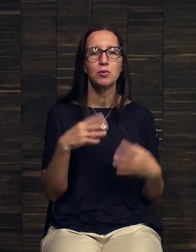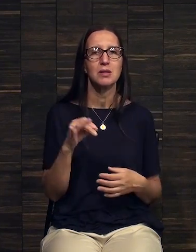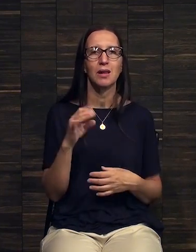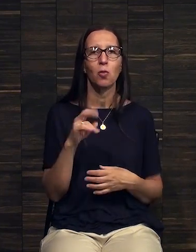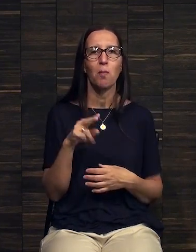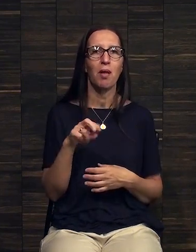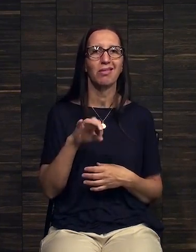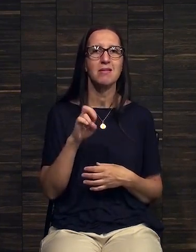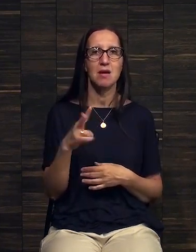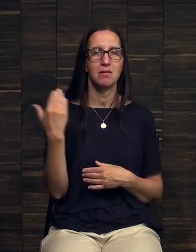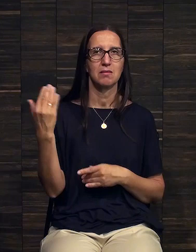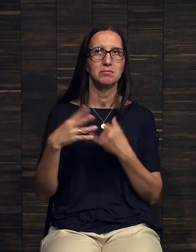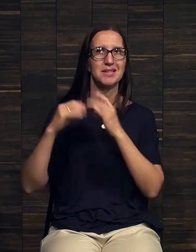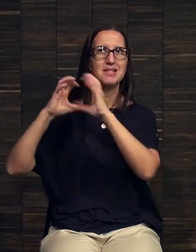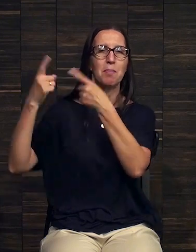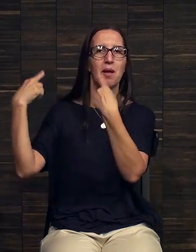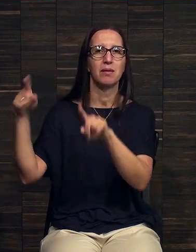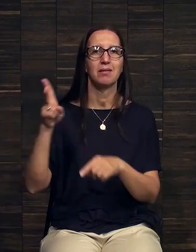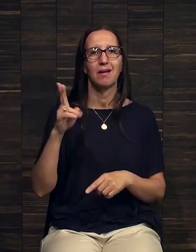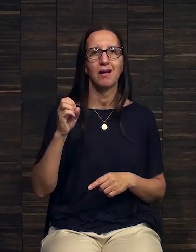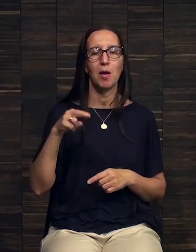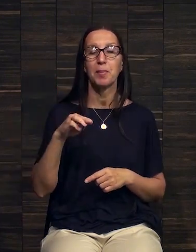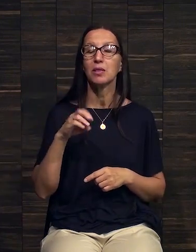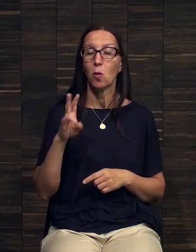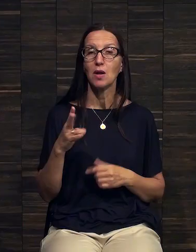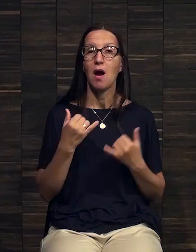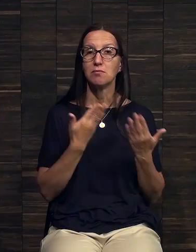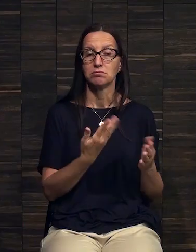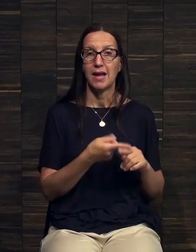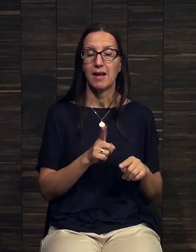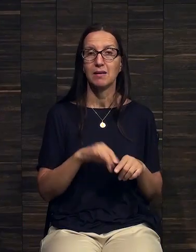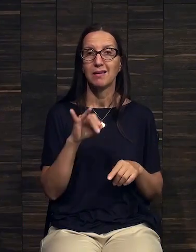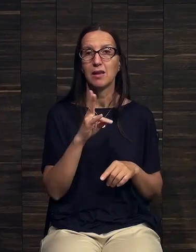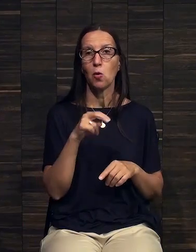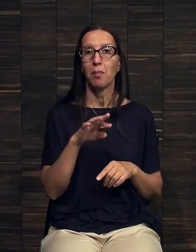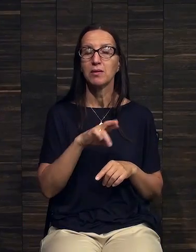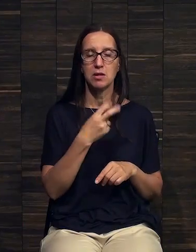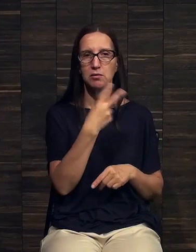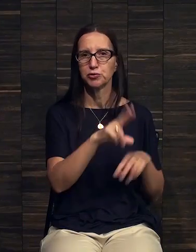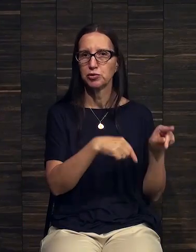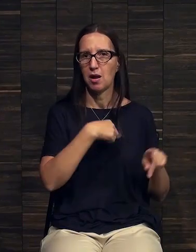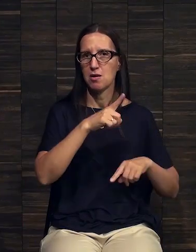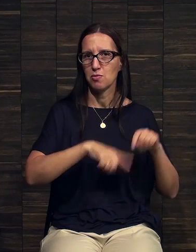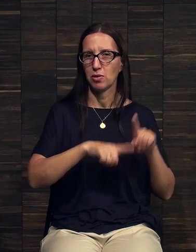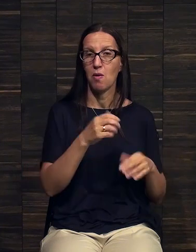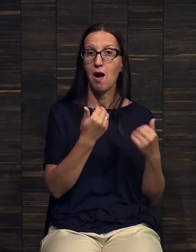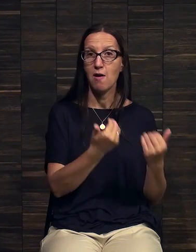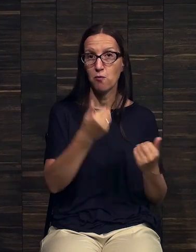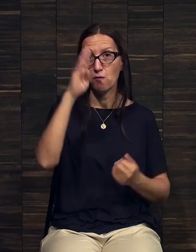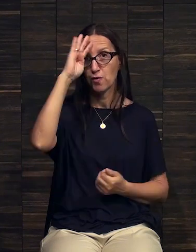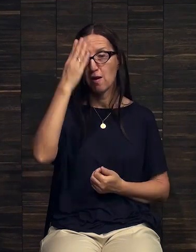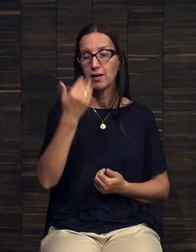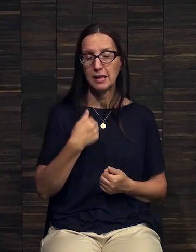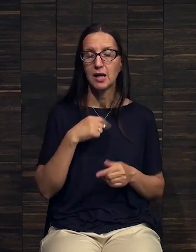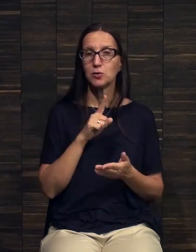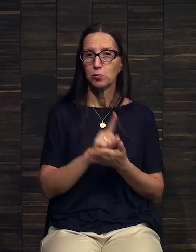he's coming from another planet, he is an alien, but this alien was something which